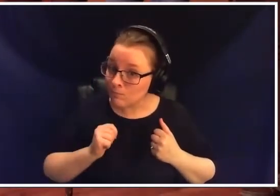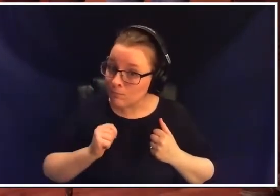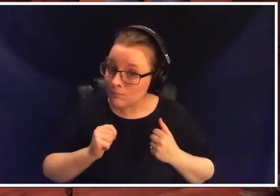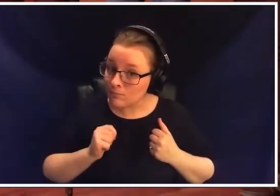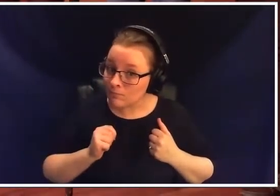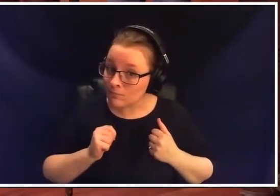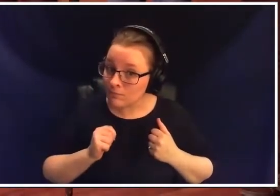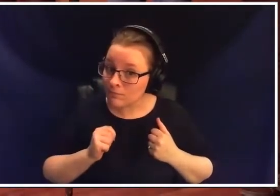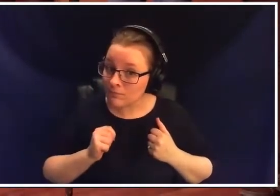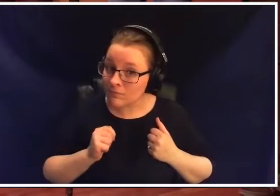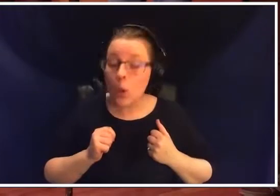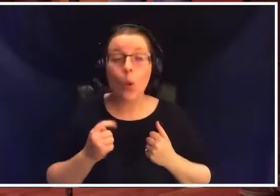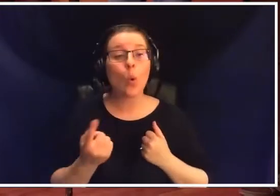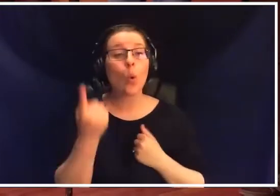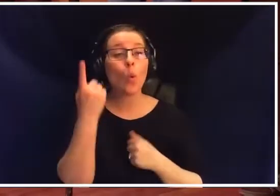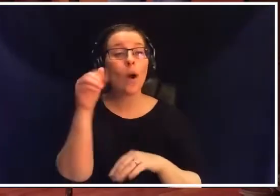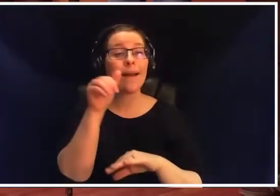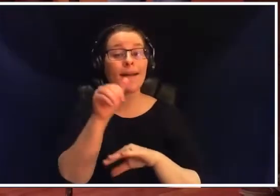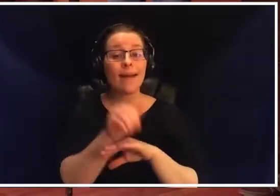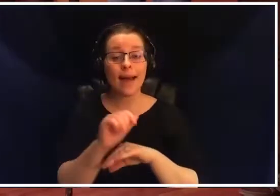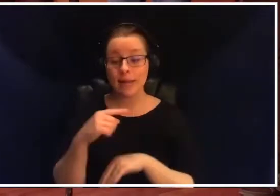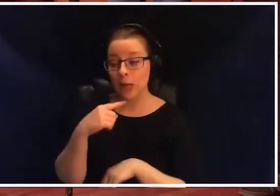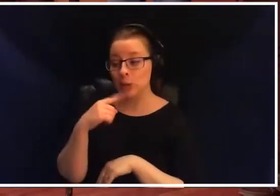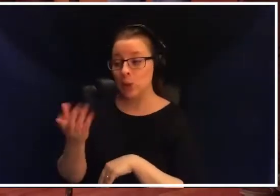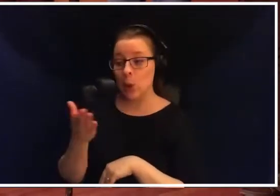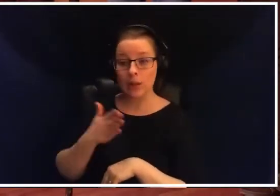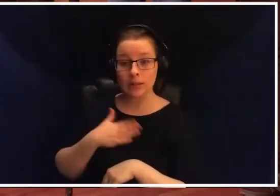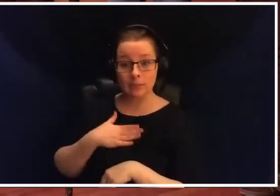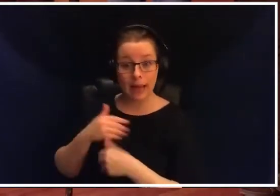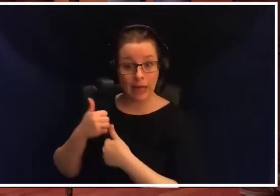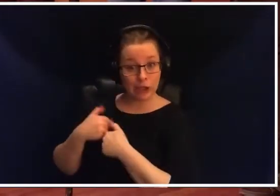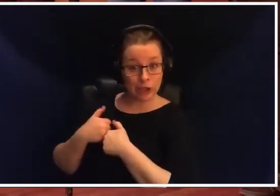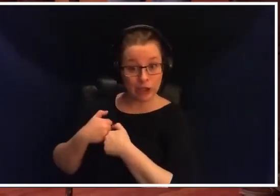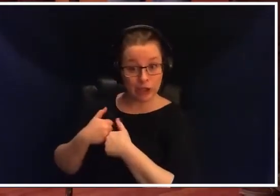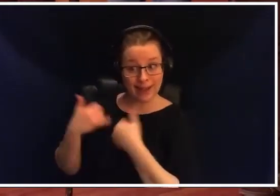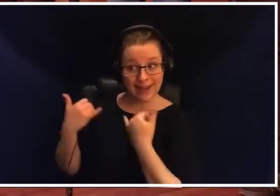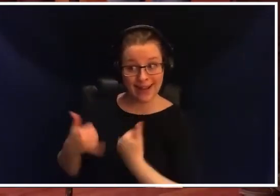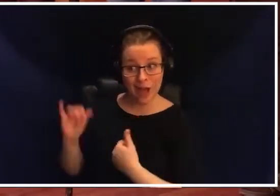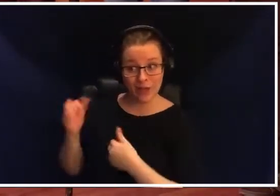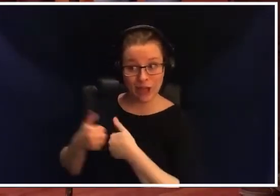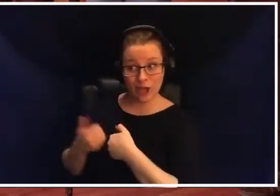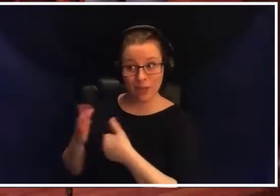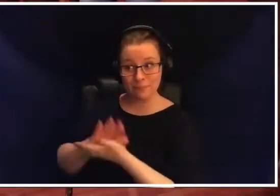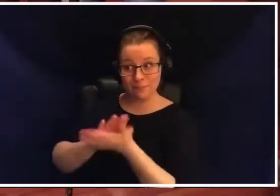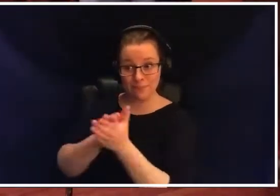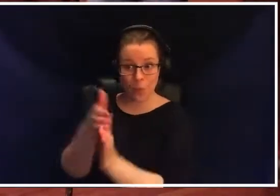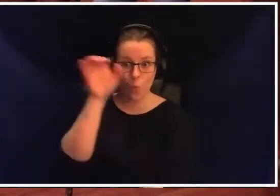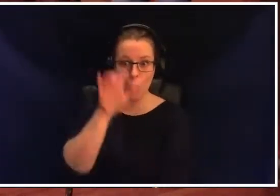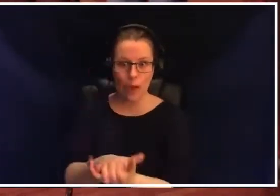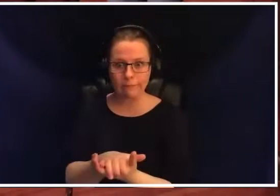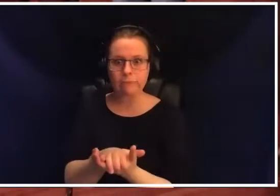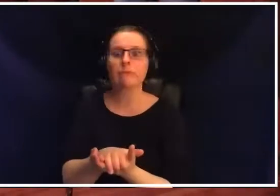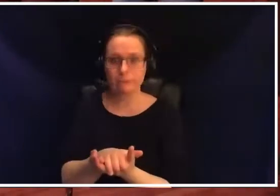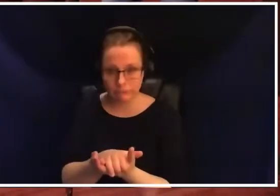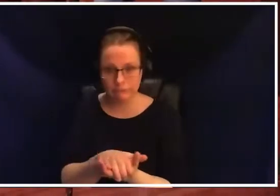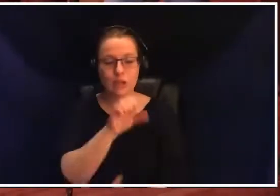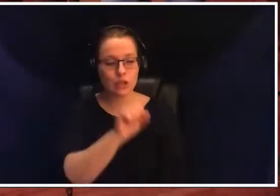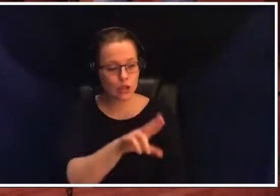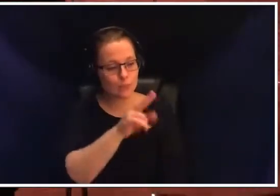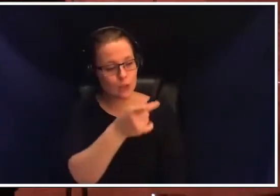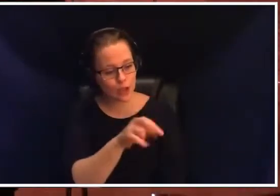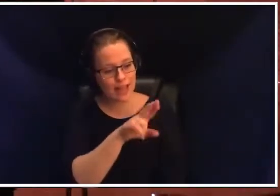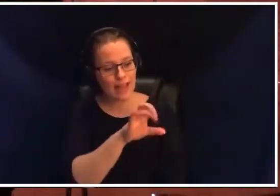One night I said it to me girl, and now me girl's me wife. She's